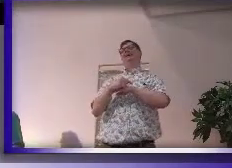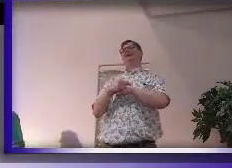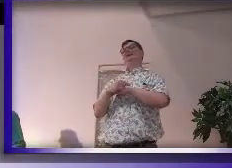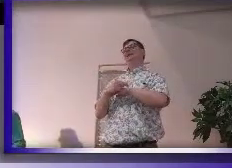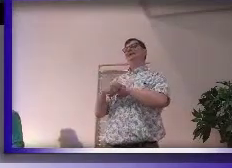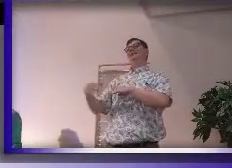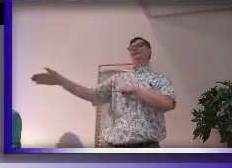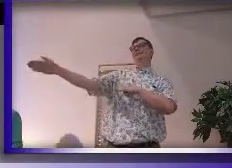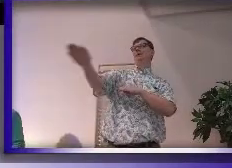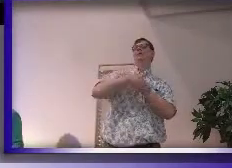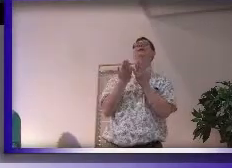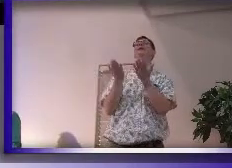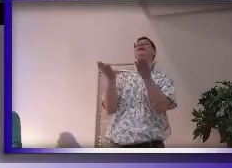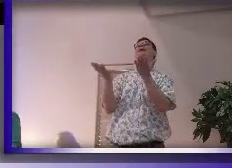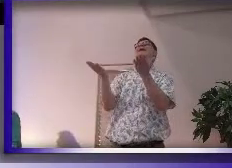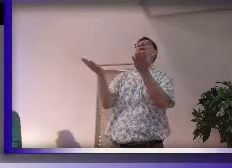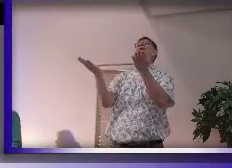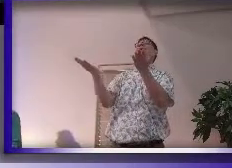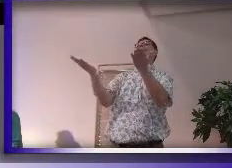We let it be.